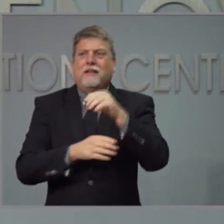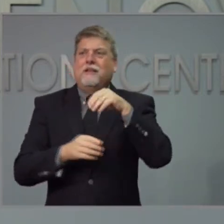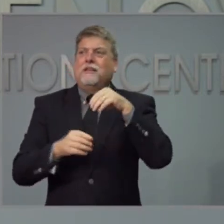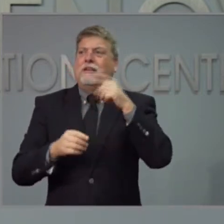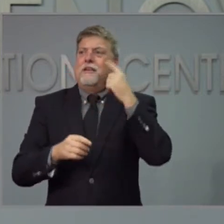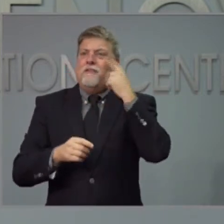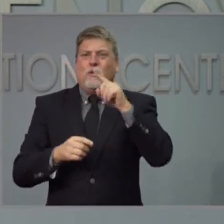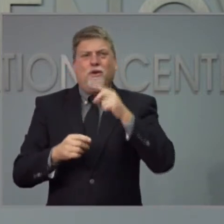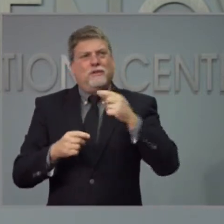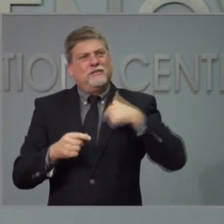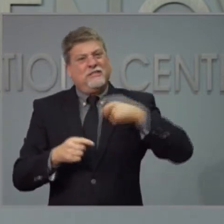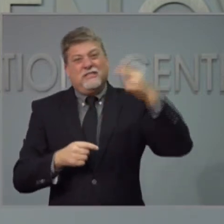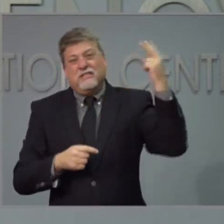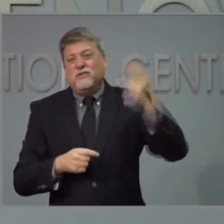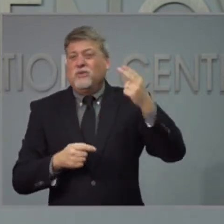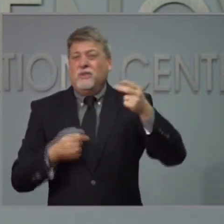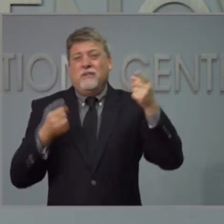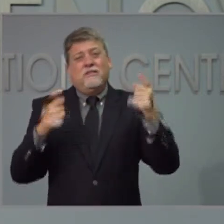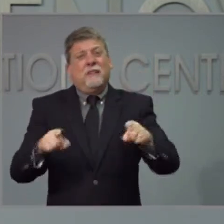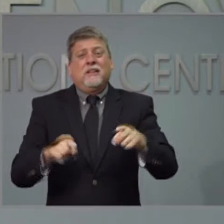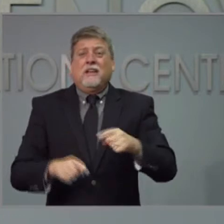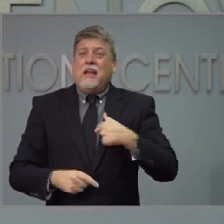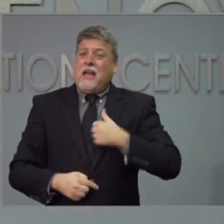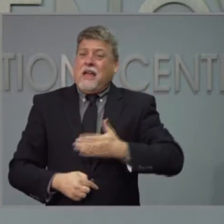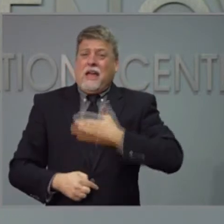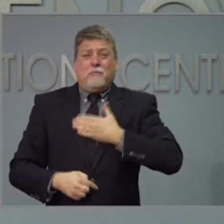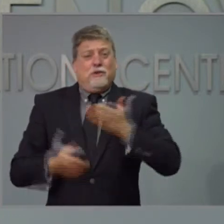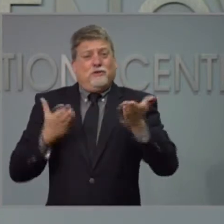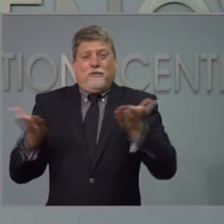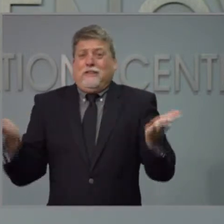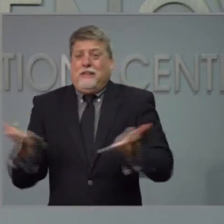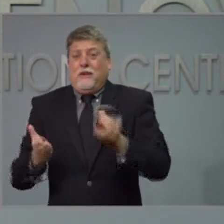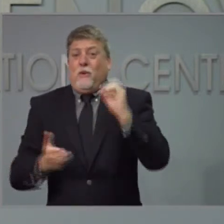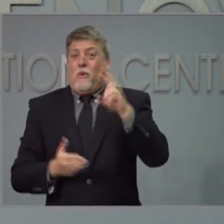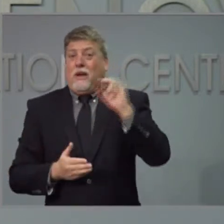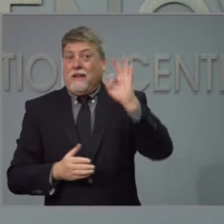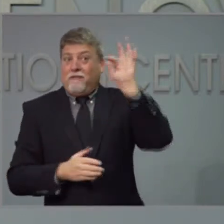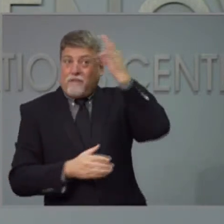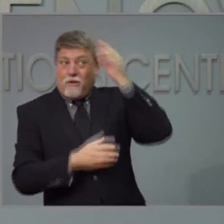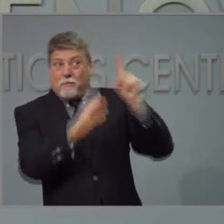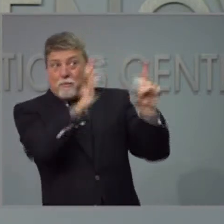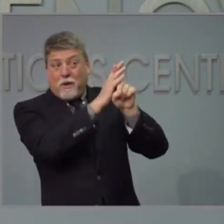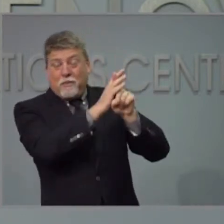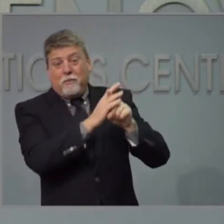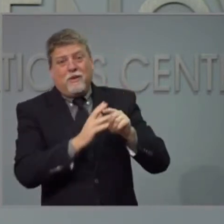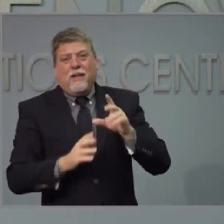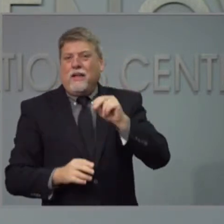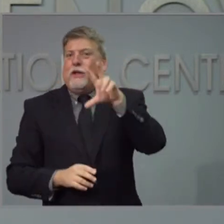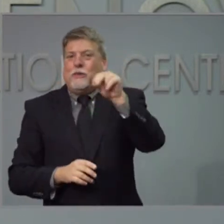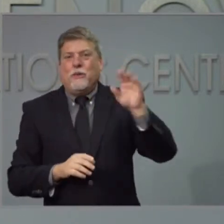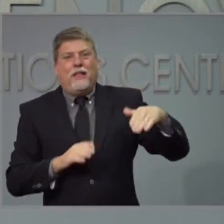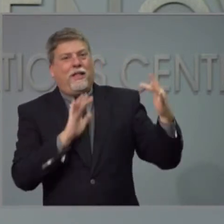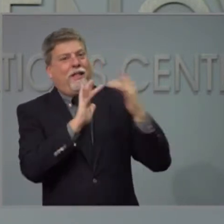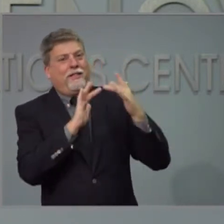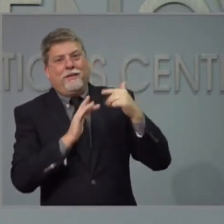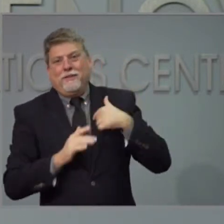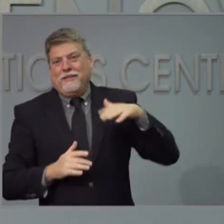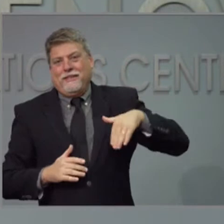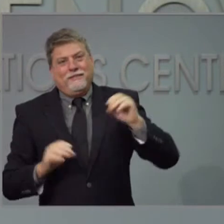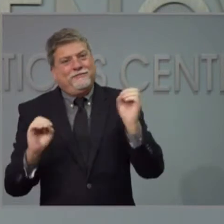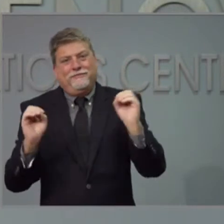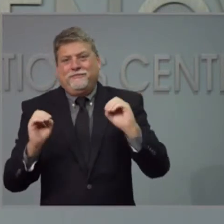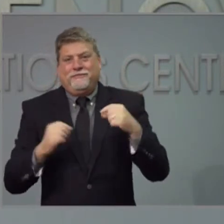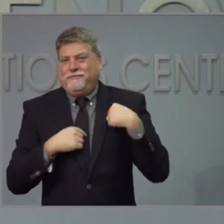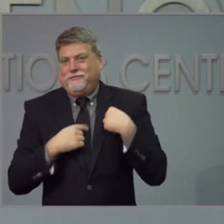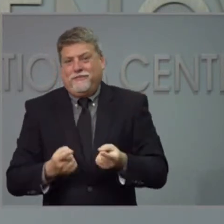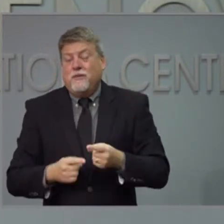history. I'd be honored to serve here in North Carolina or at the federal level if that is an opportunity. And no, I have not been contacted by the Biden team